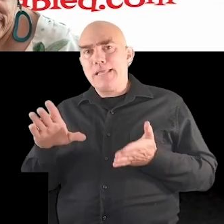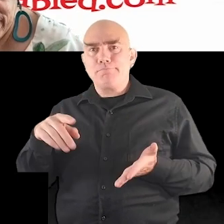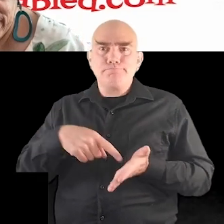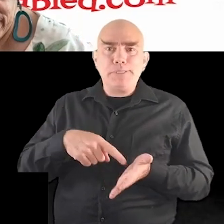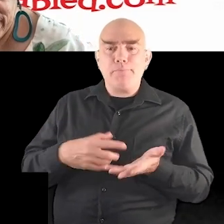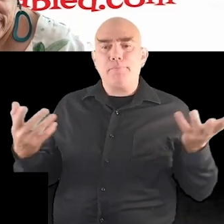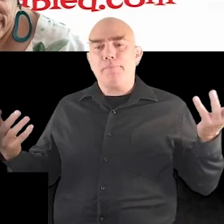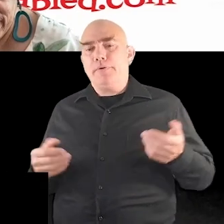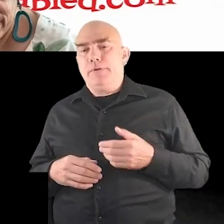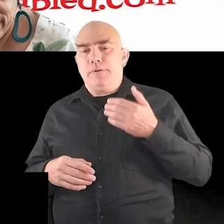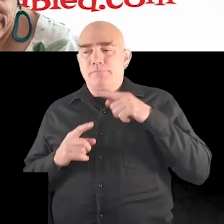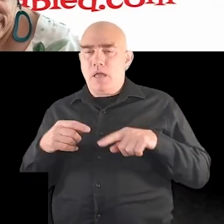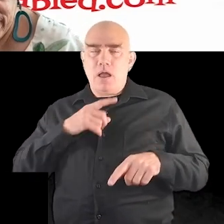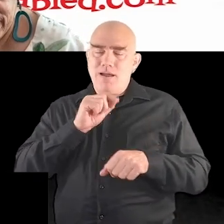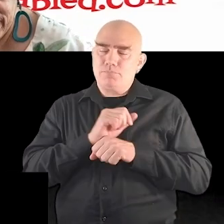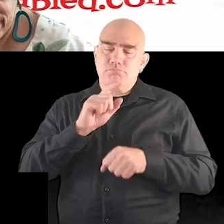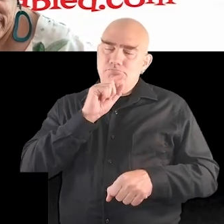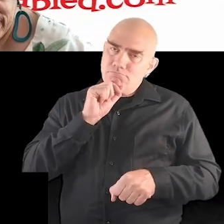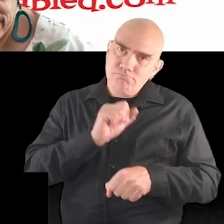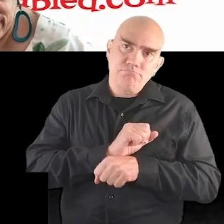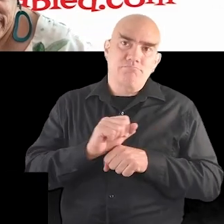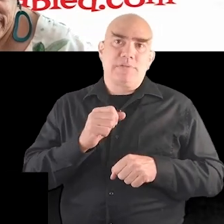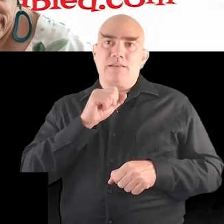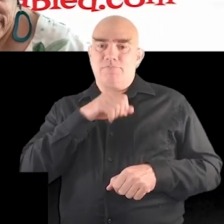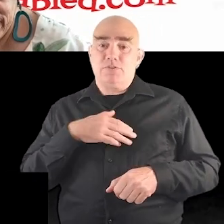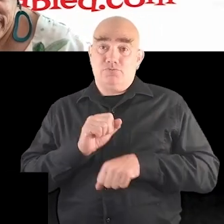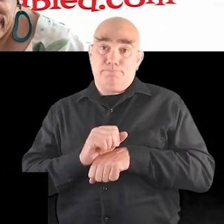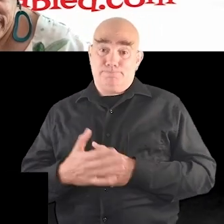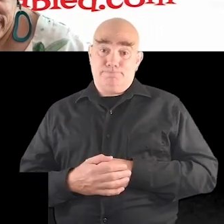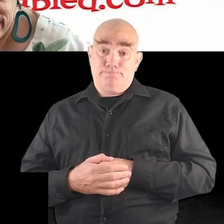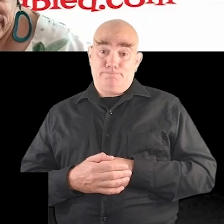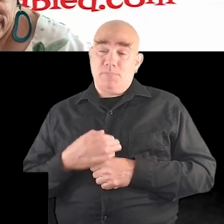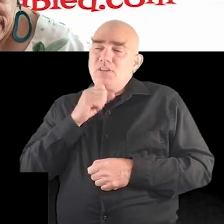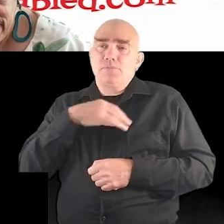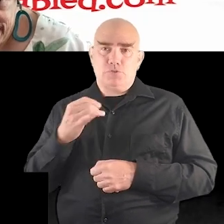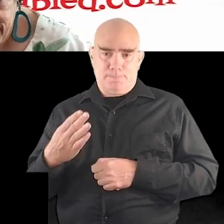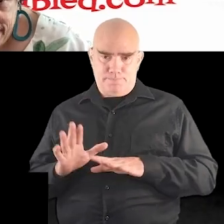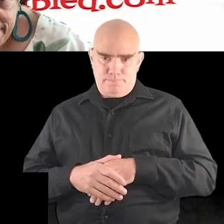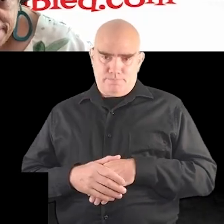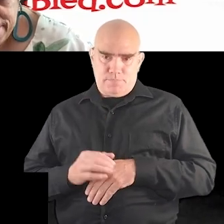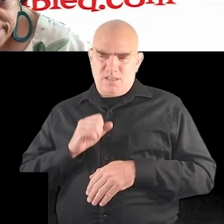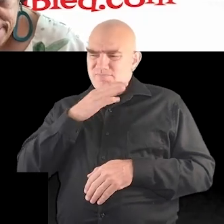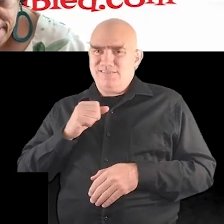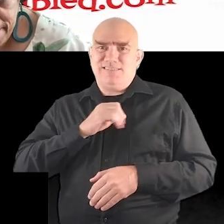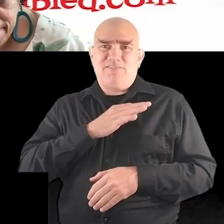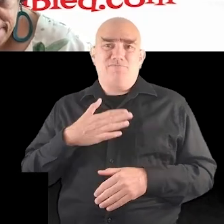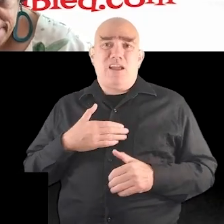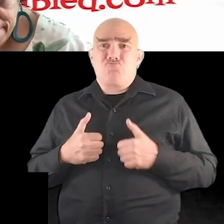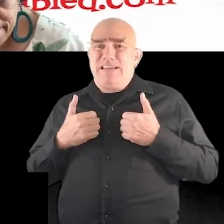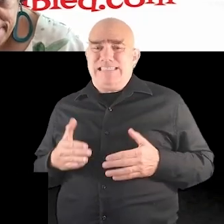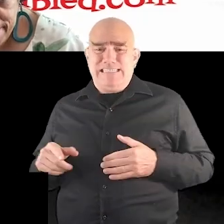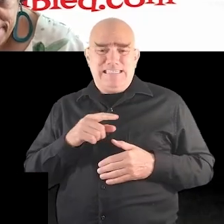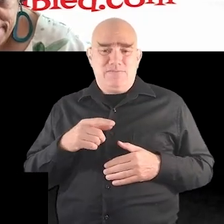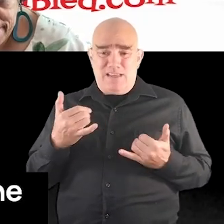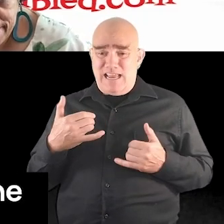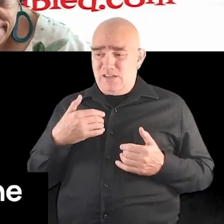going because it pays their bills. But I absolutely love my job. I love my job. I love my staff,